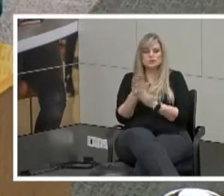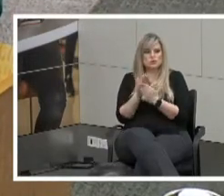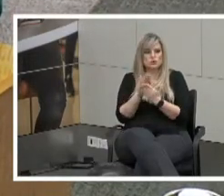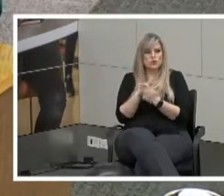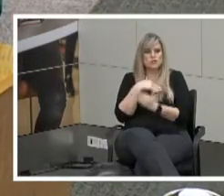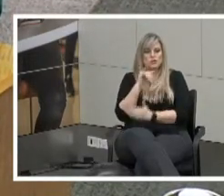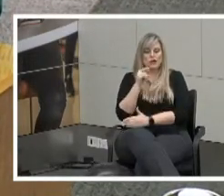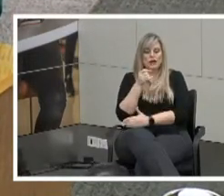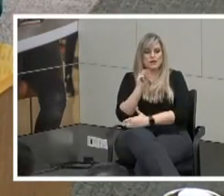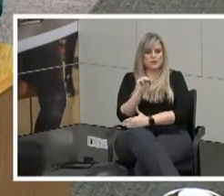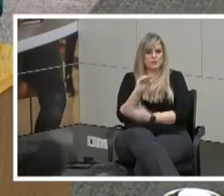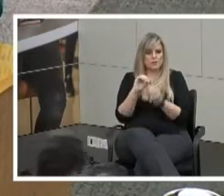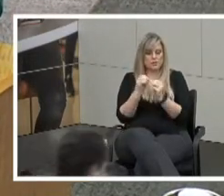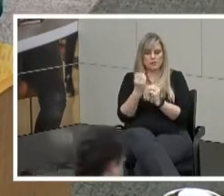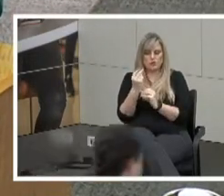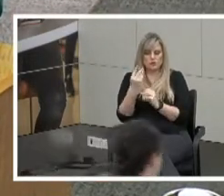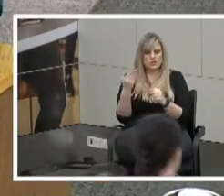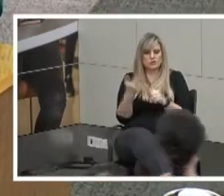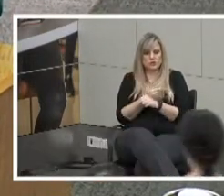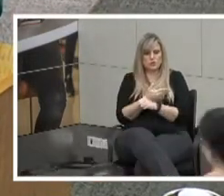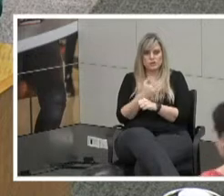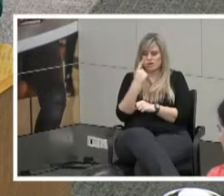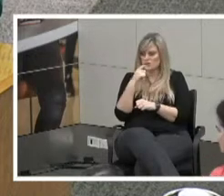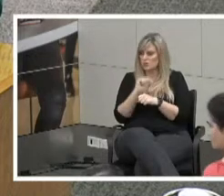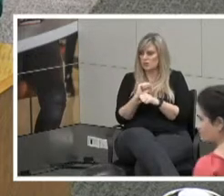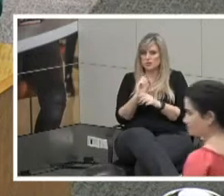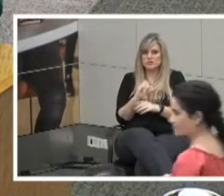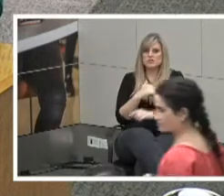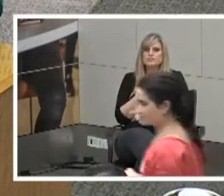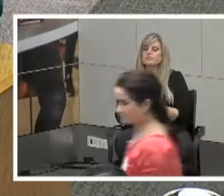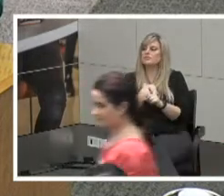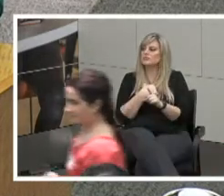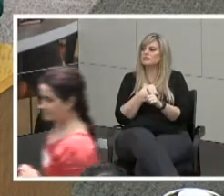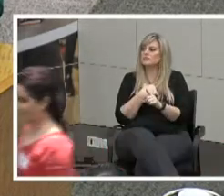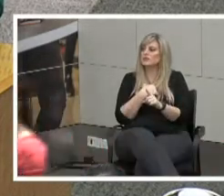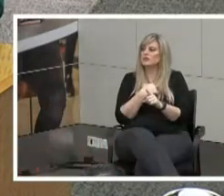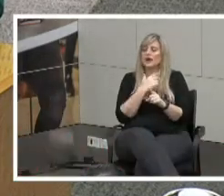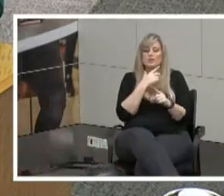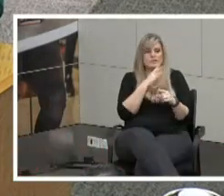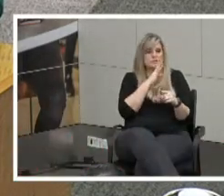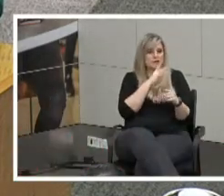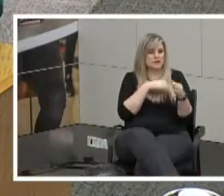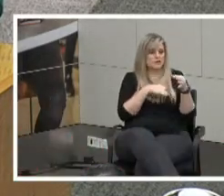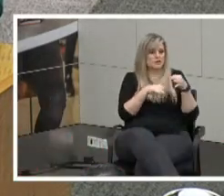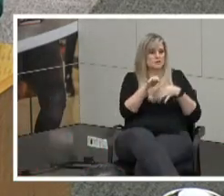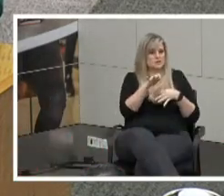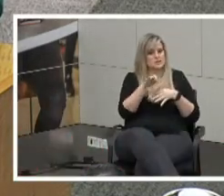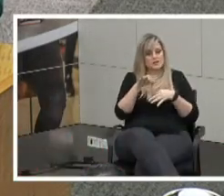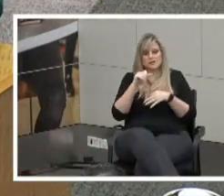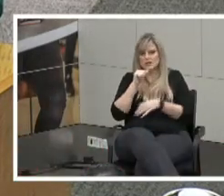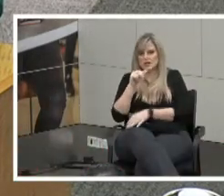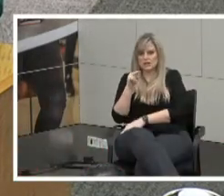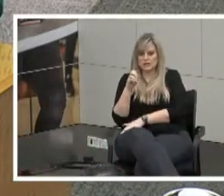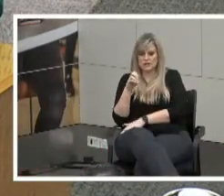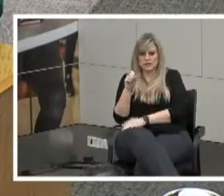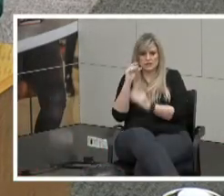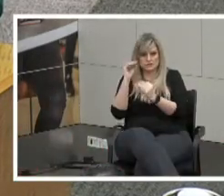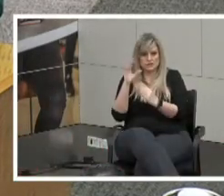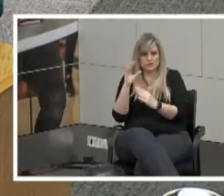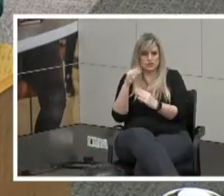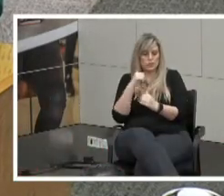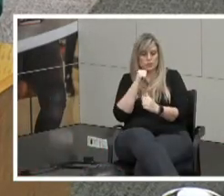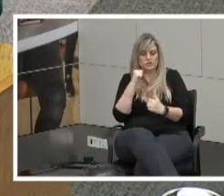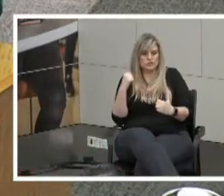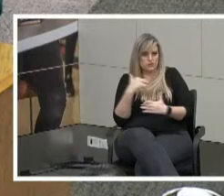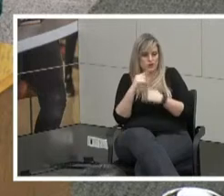12 termination of employment um speaking on behalf of a non- NES teacher who is afraid of retaliation and therefore